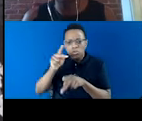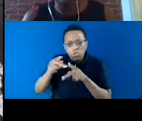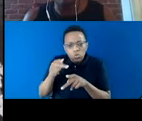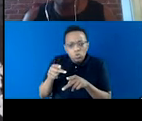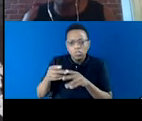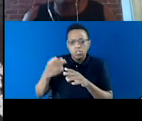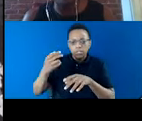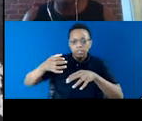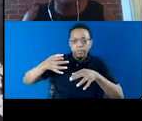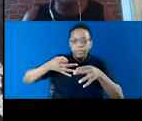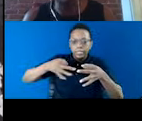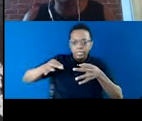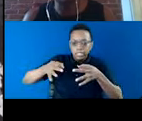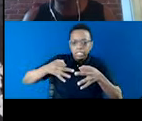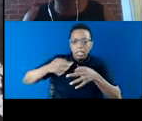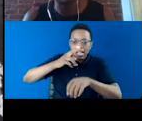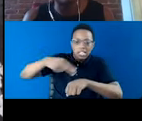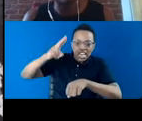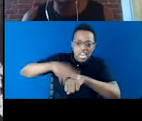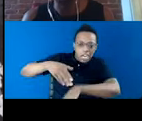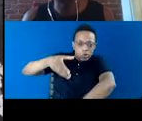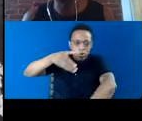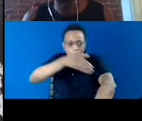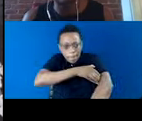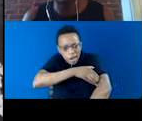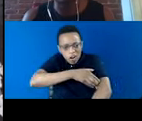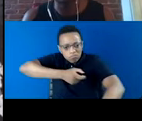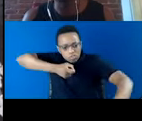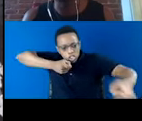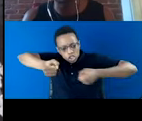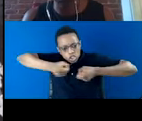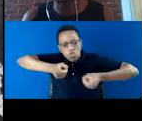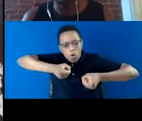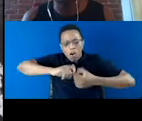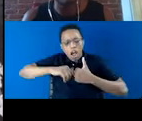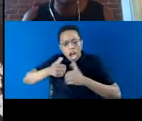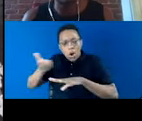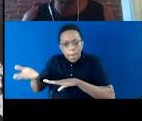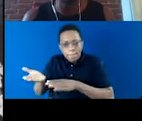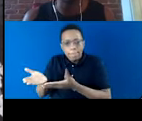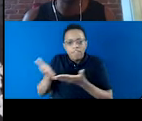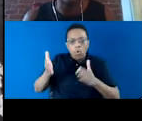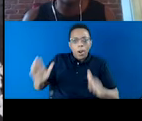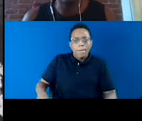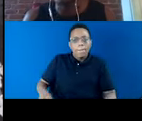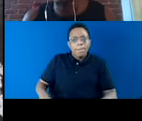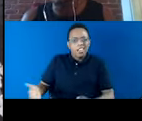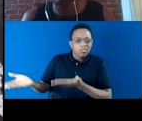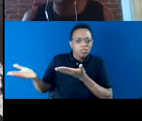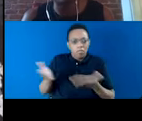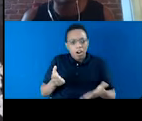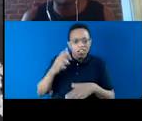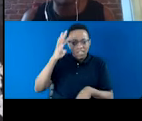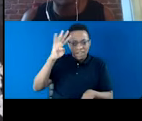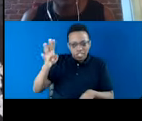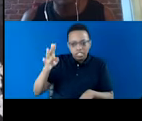natural power that men should have over everyone else before pants were brought and spread or even invented? Another